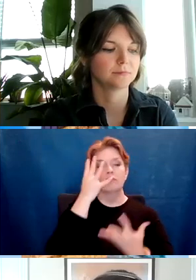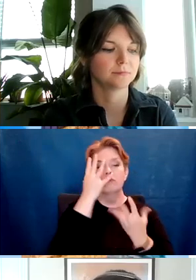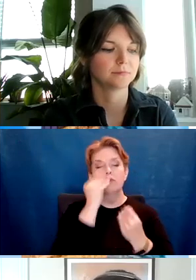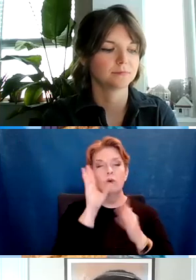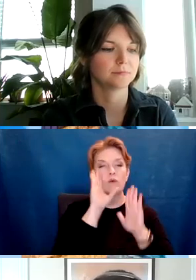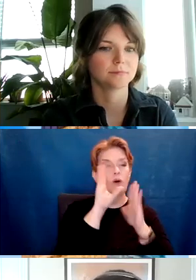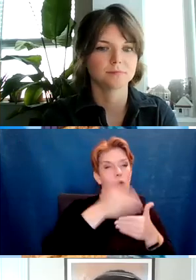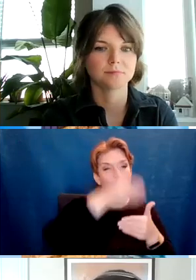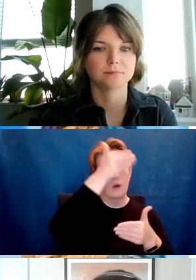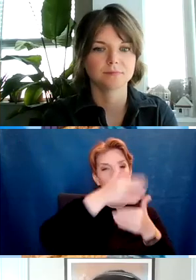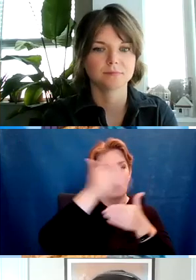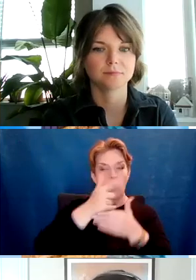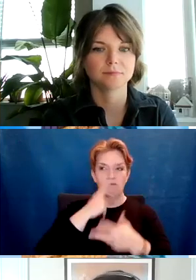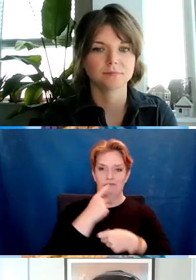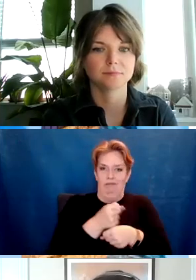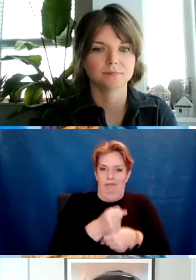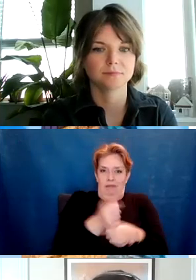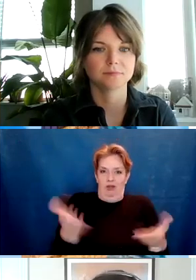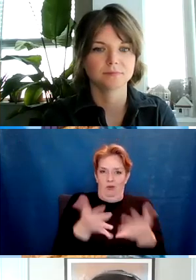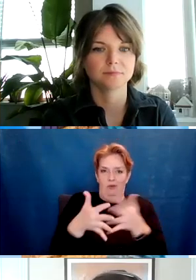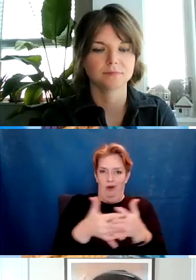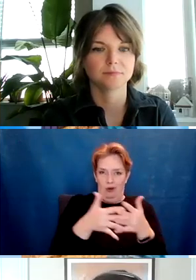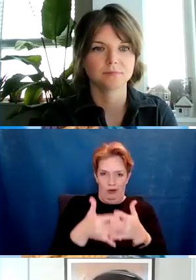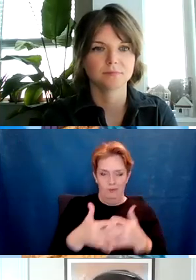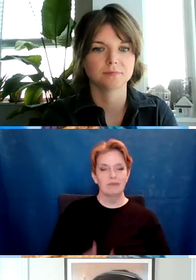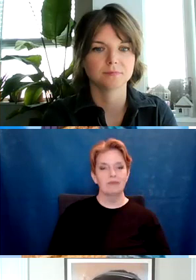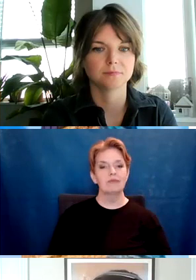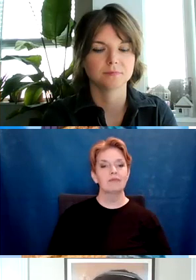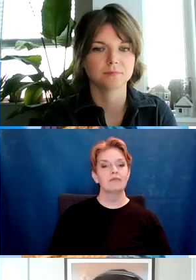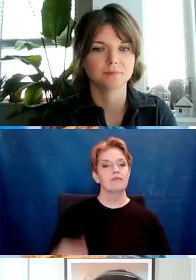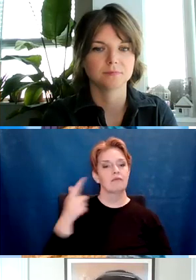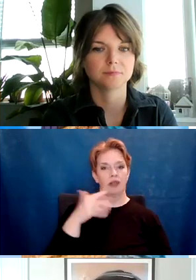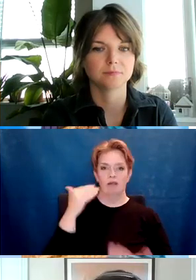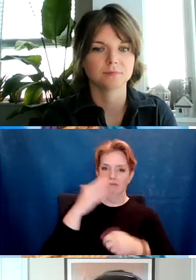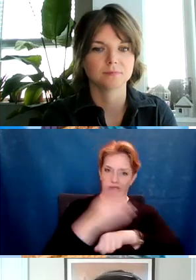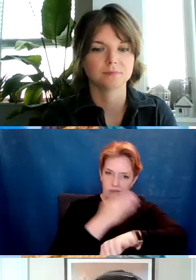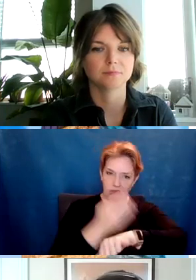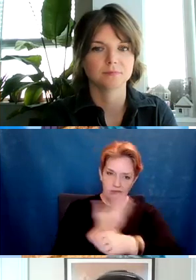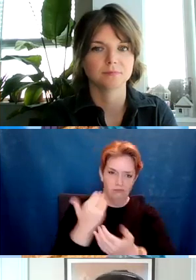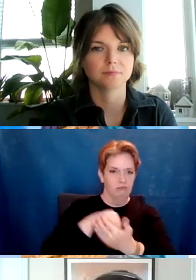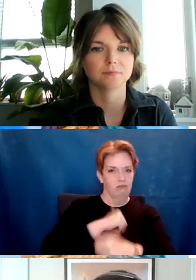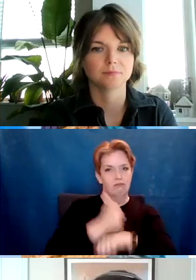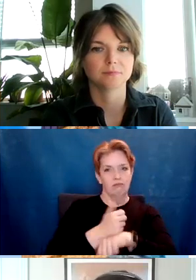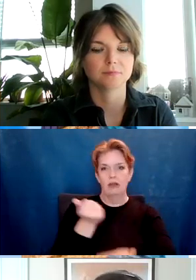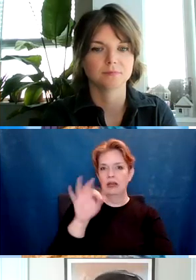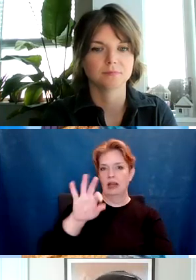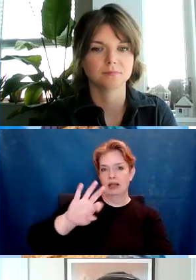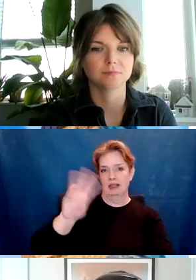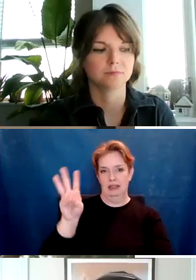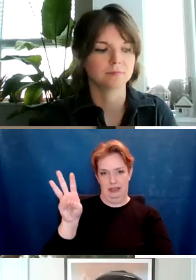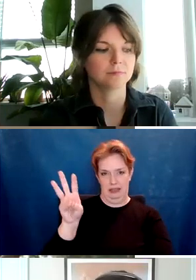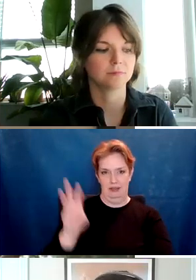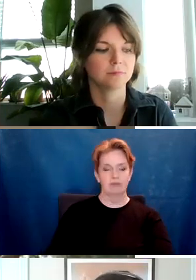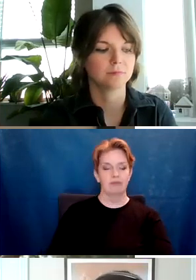were executed in this country. This building was restored to its full glory in 1996. But